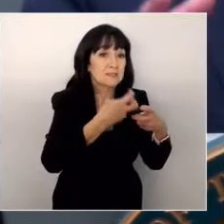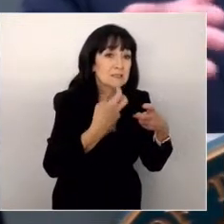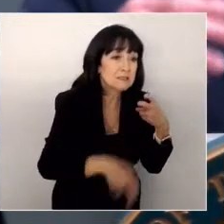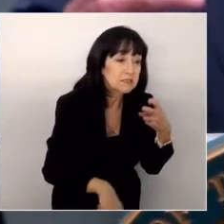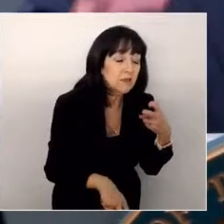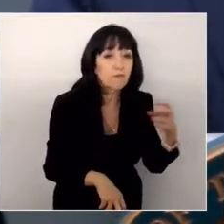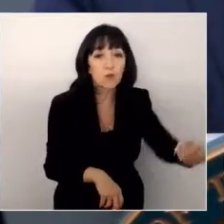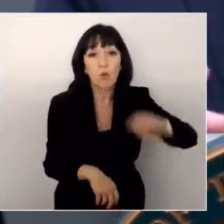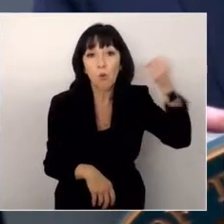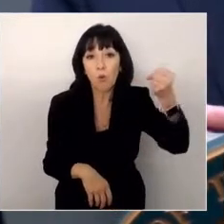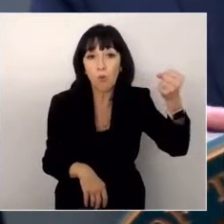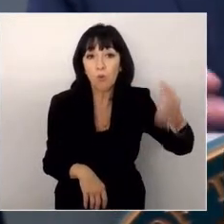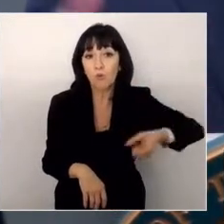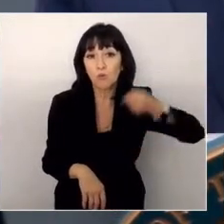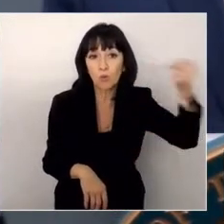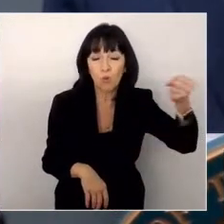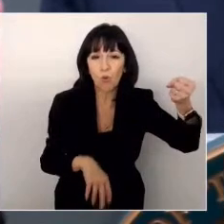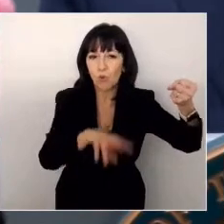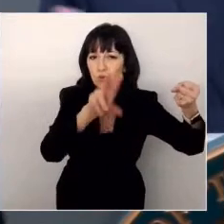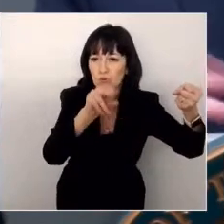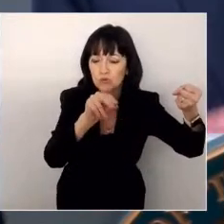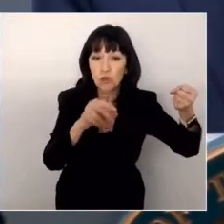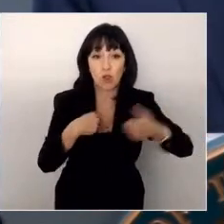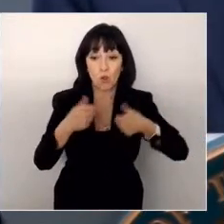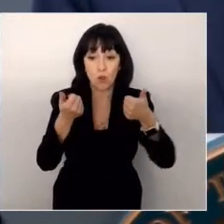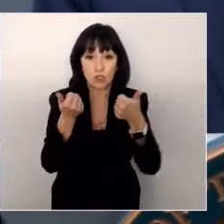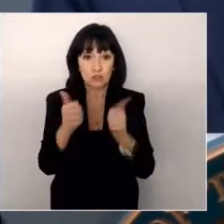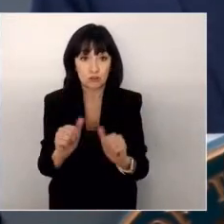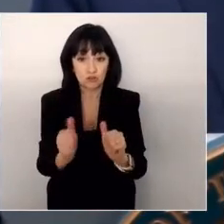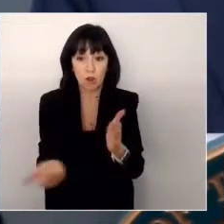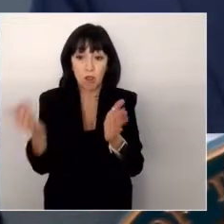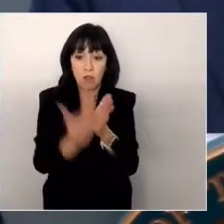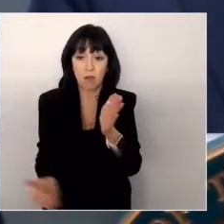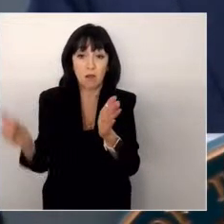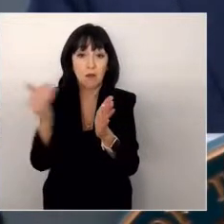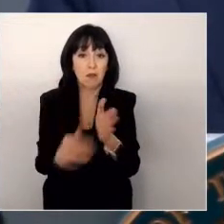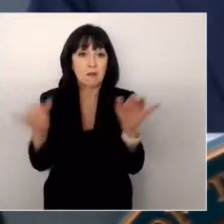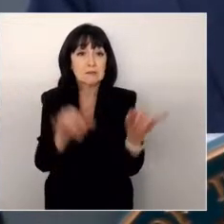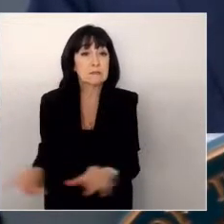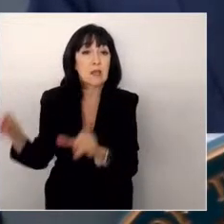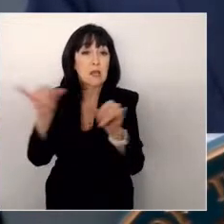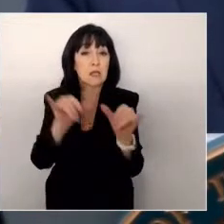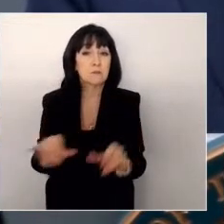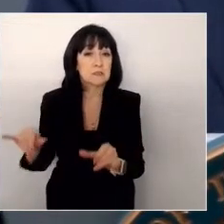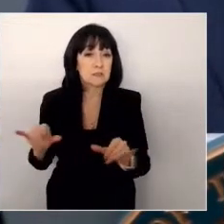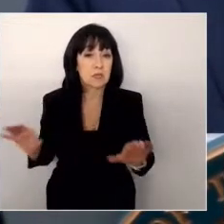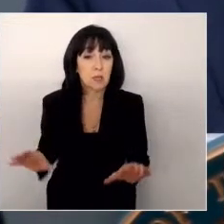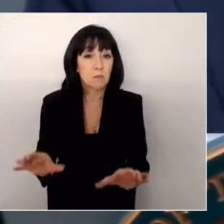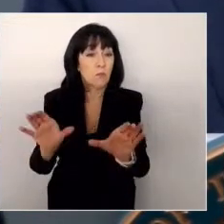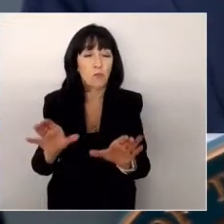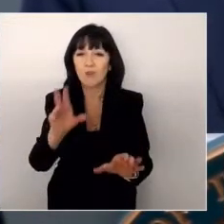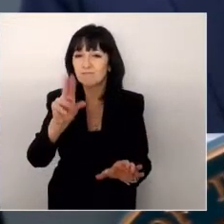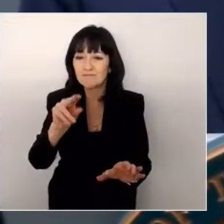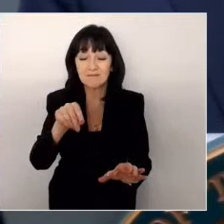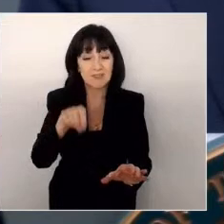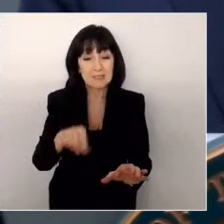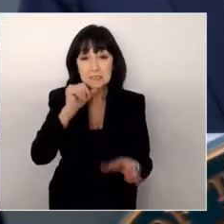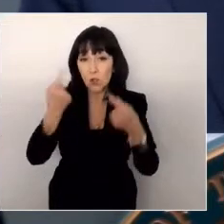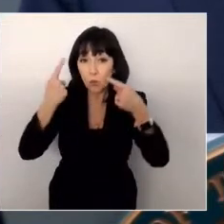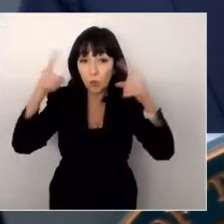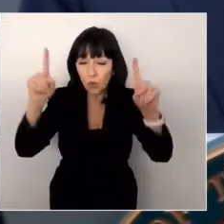to keep doing the same thing and expecting a different result. I hope you'll join me in finally doing right by these